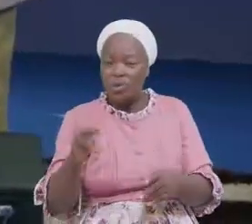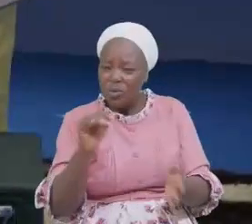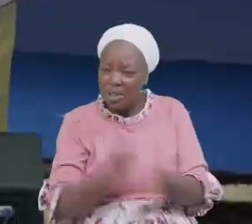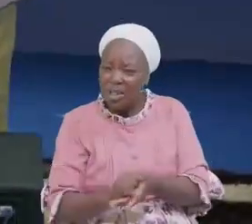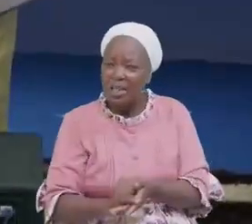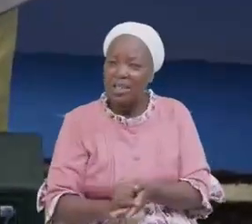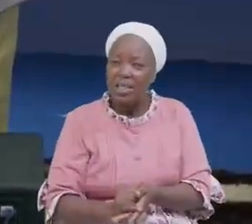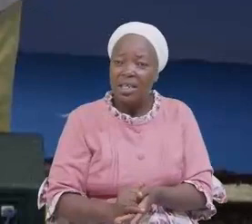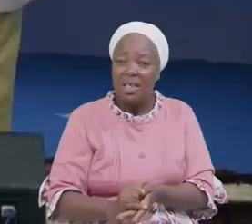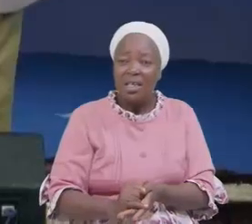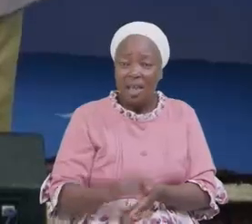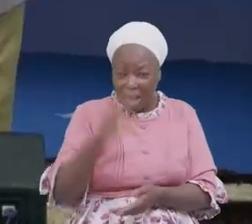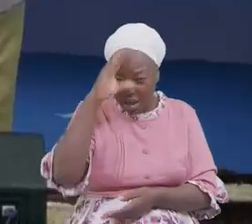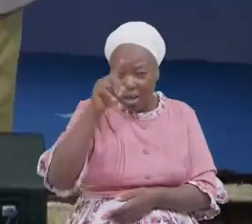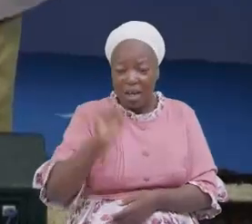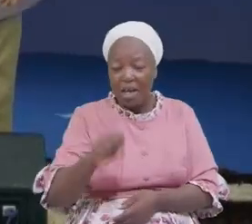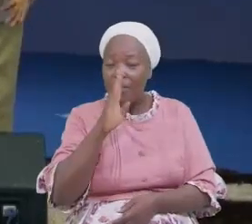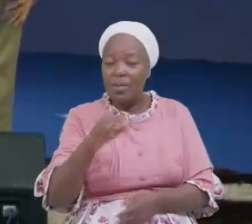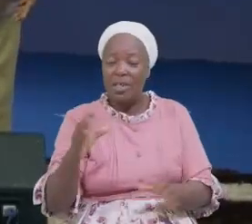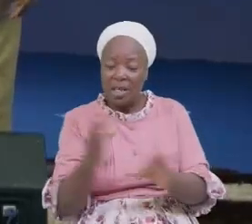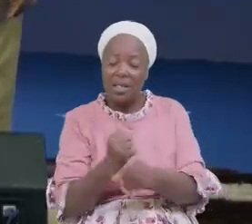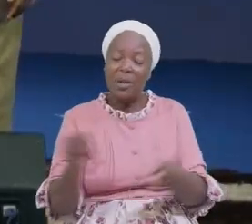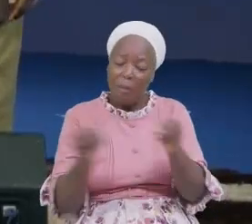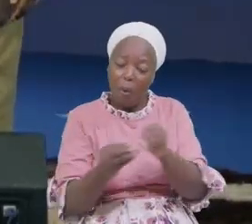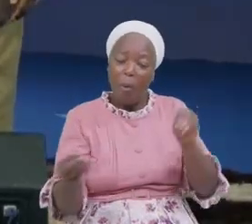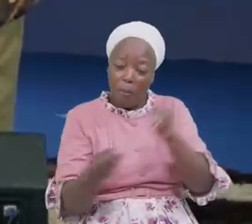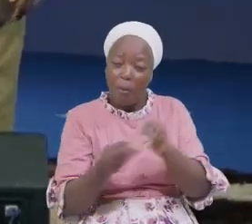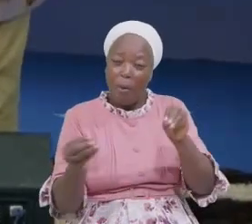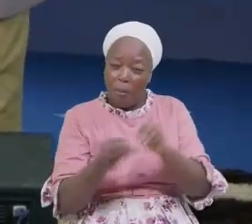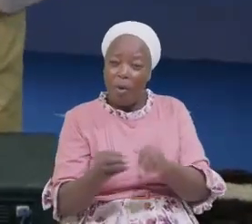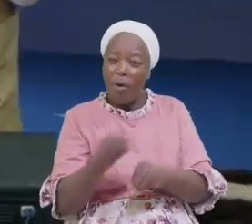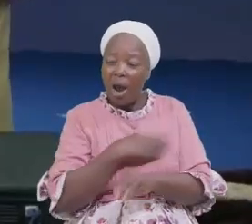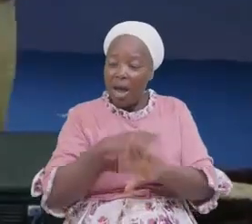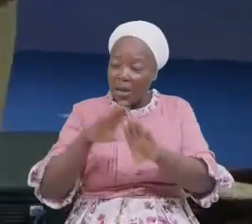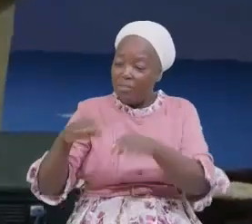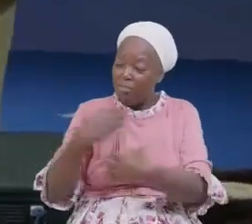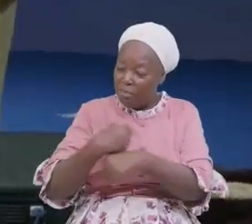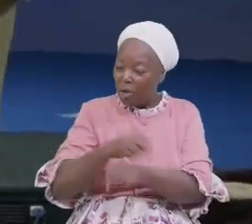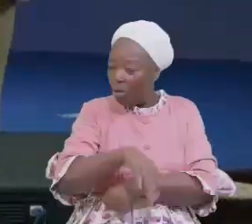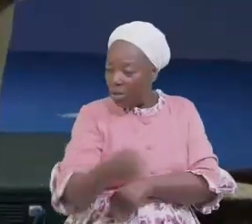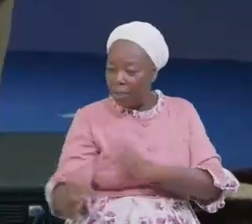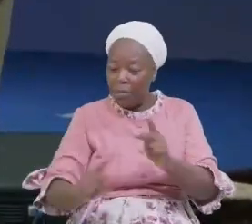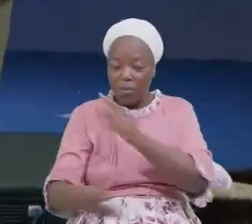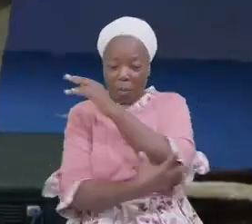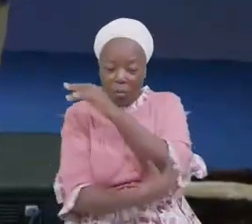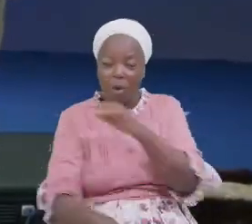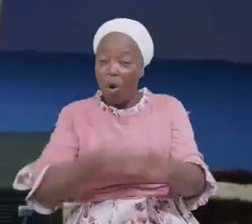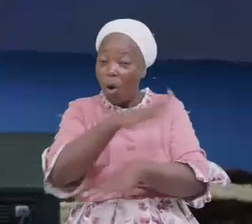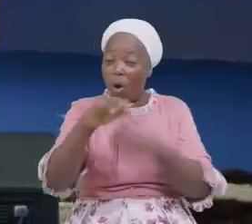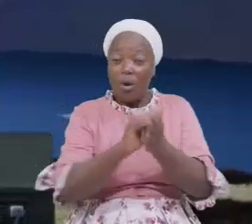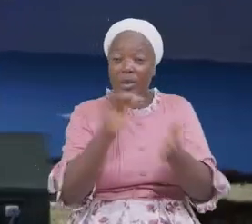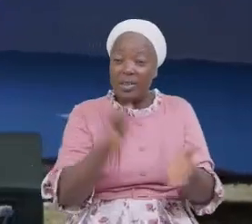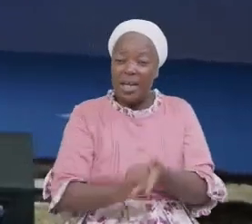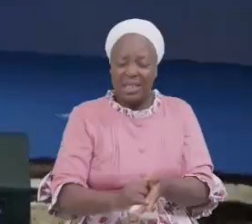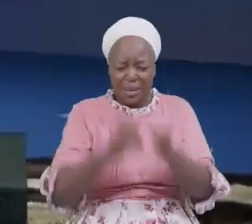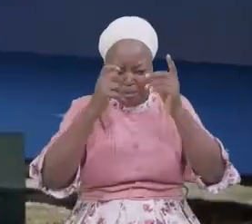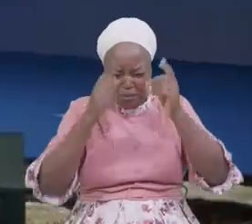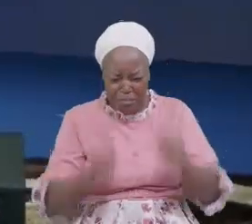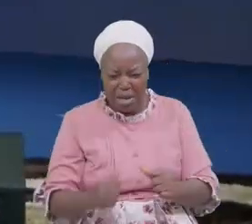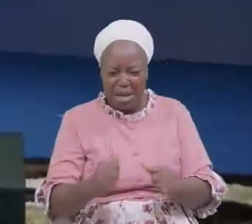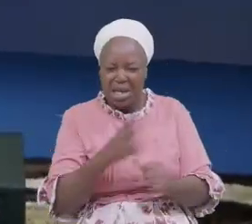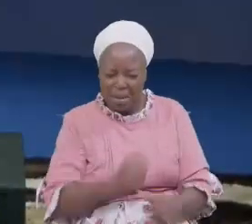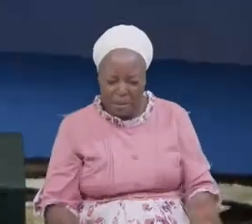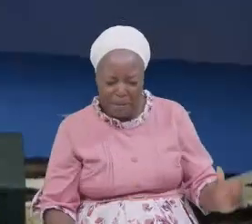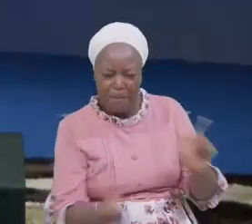be getting more and more and more and render other people poor. All that, immediately he met